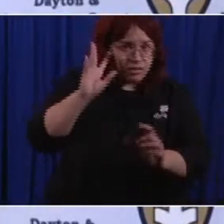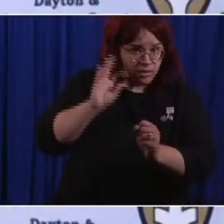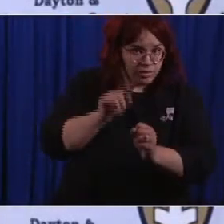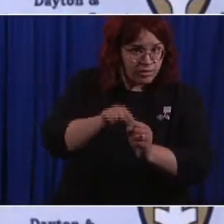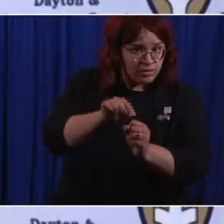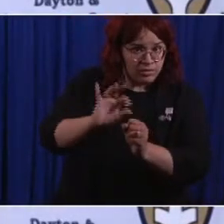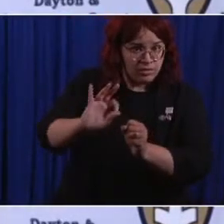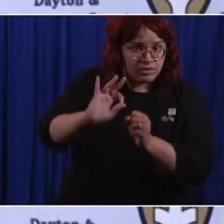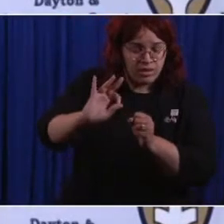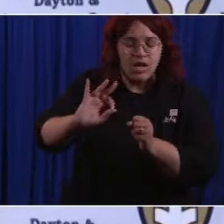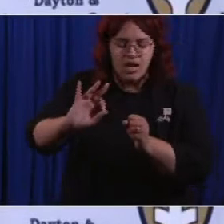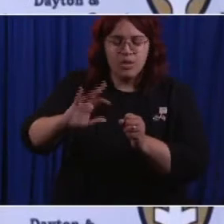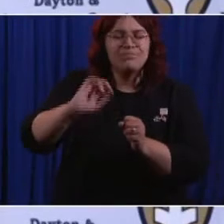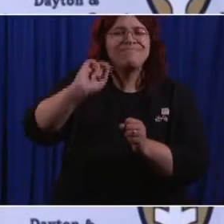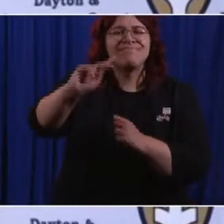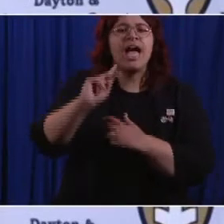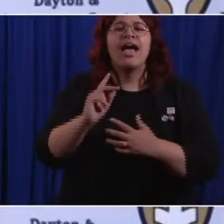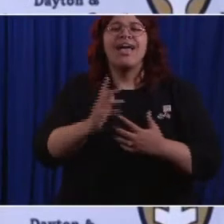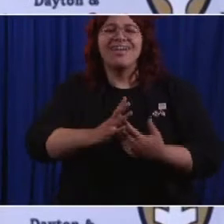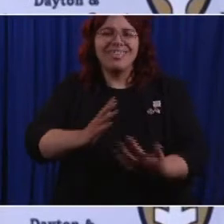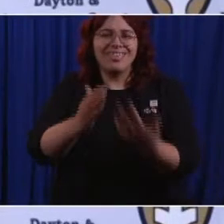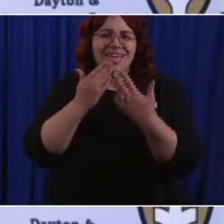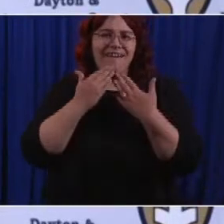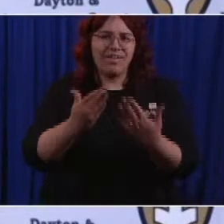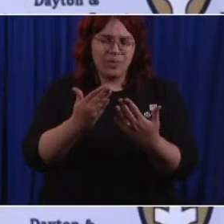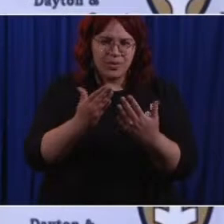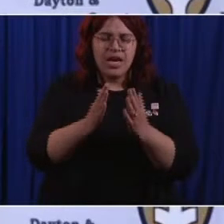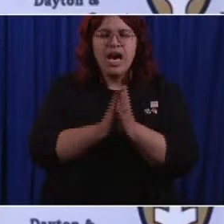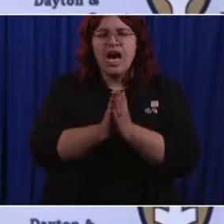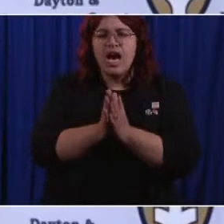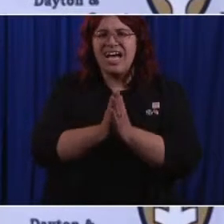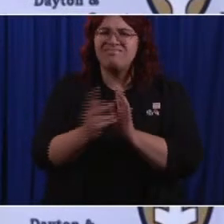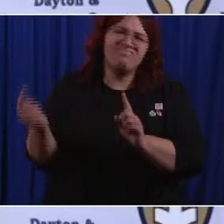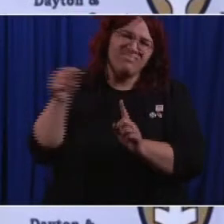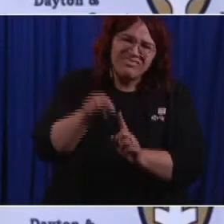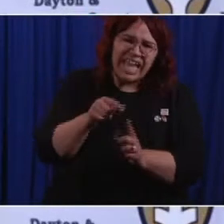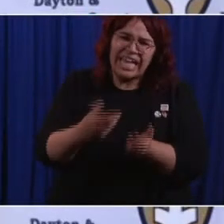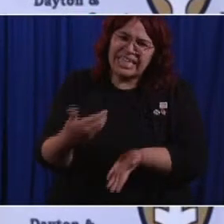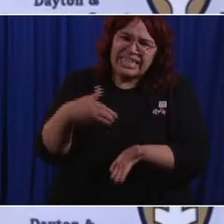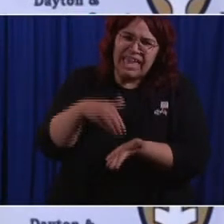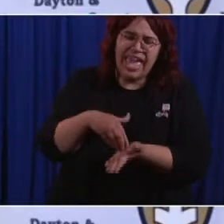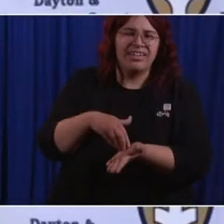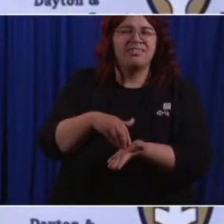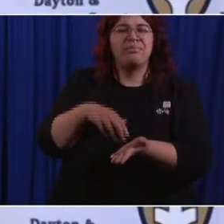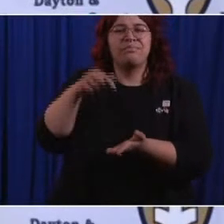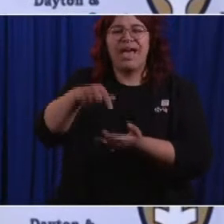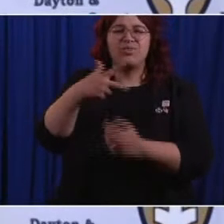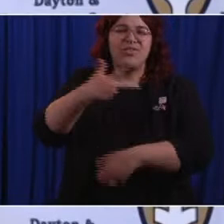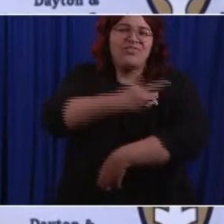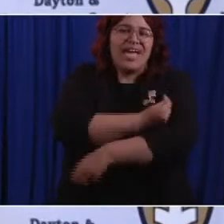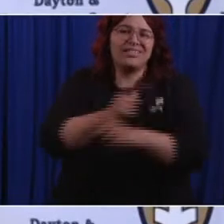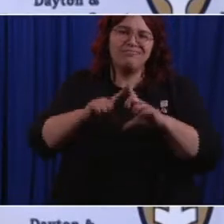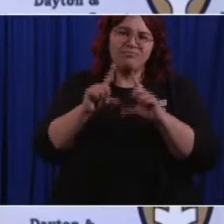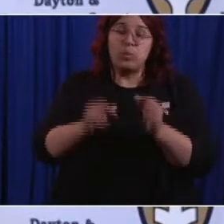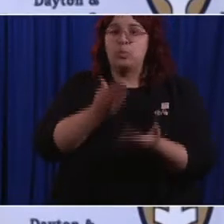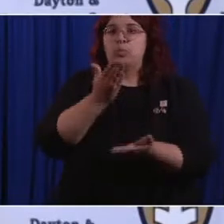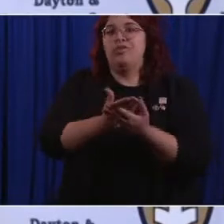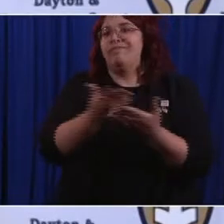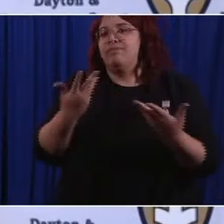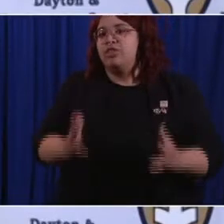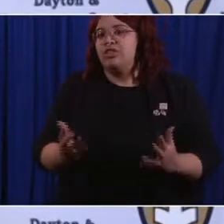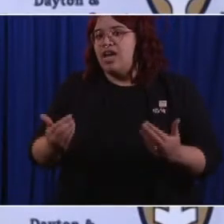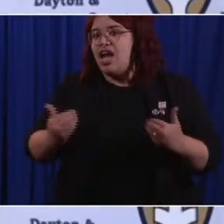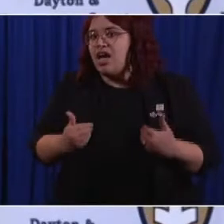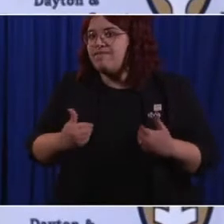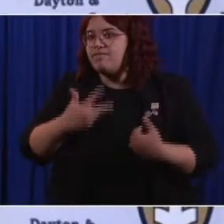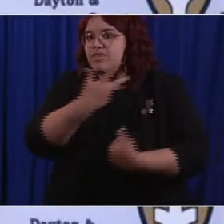doing this. So real quick, back to the passport question. I don't think what's at play here necessarily is the state requiring people